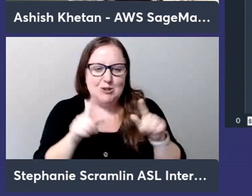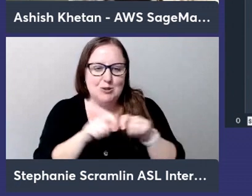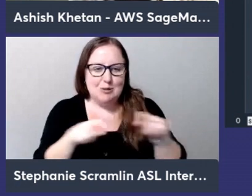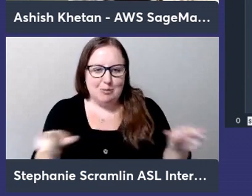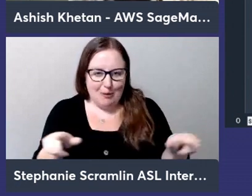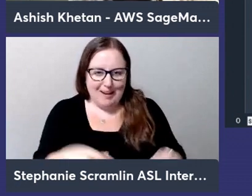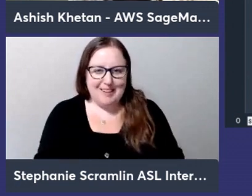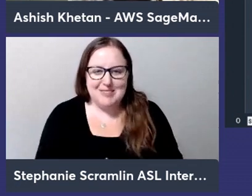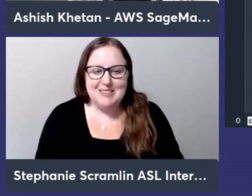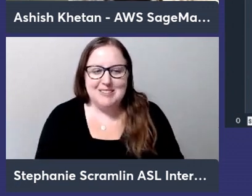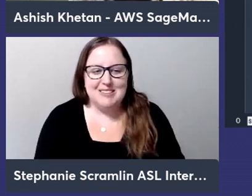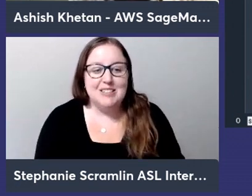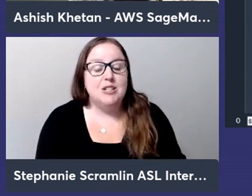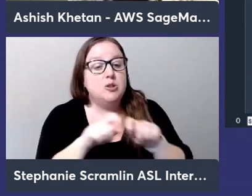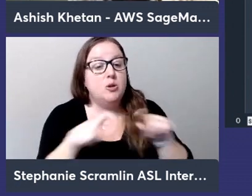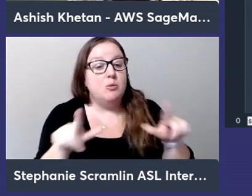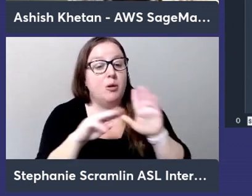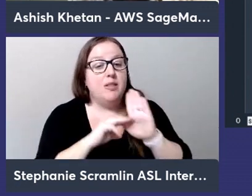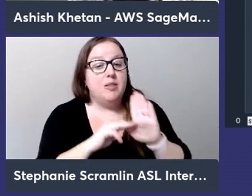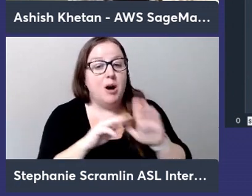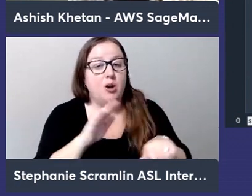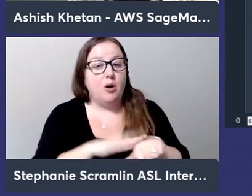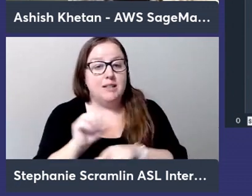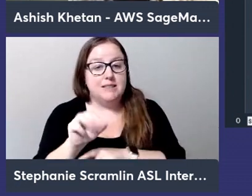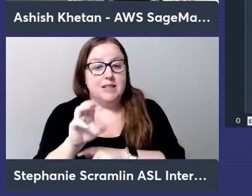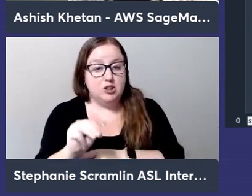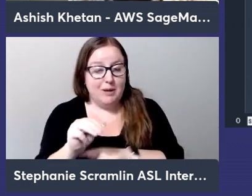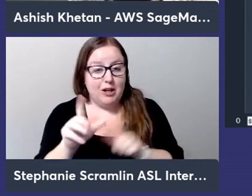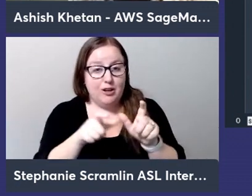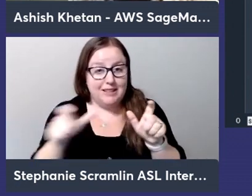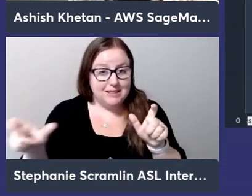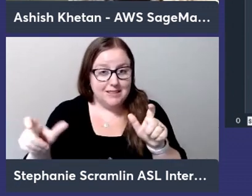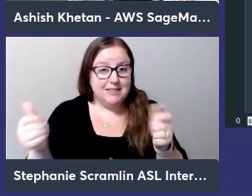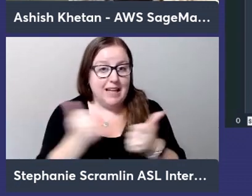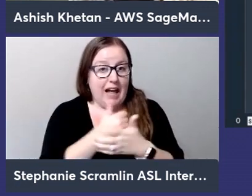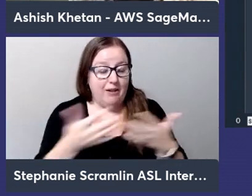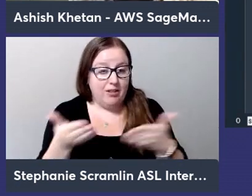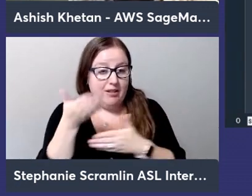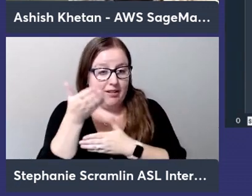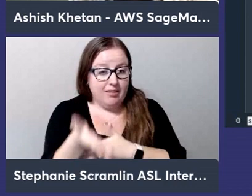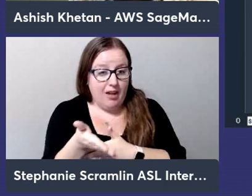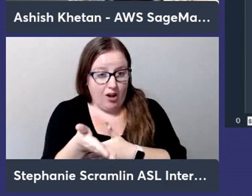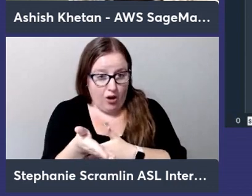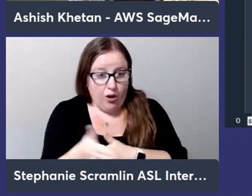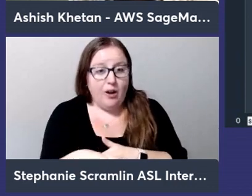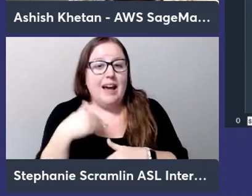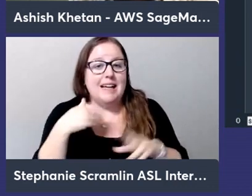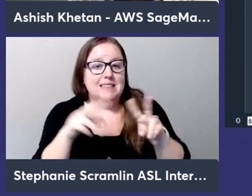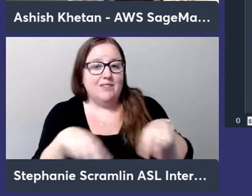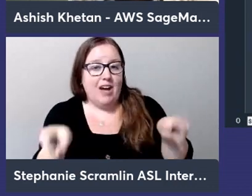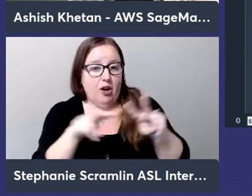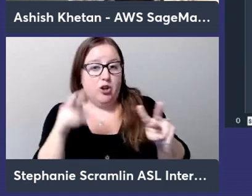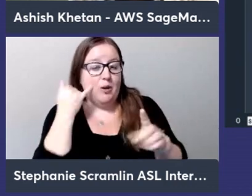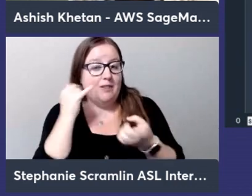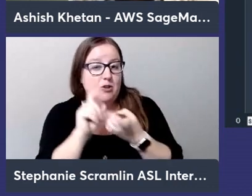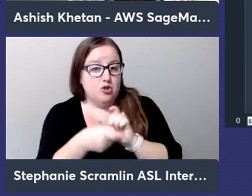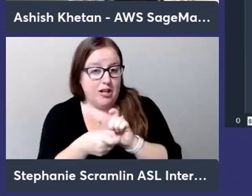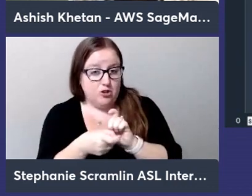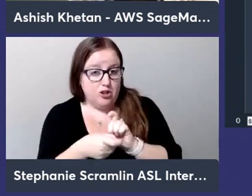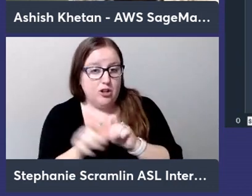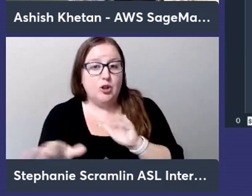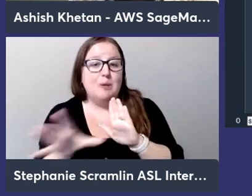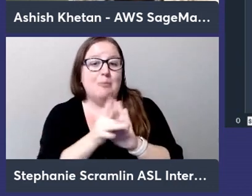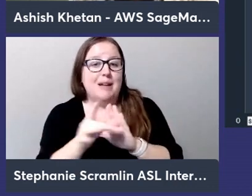It is deploying the model on a SageMaker instance where everything we have put for you is a default value, but you can change it. You can choose